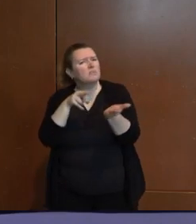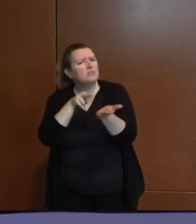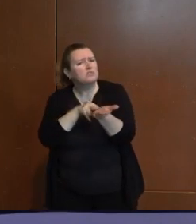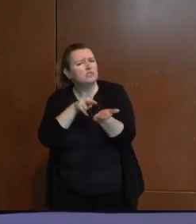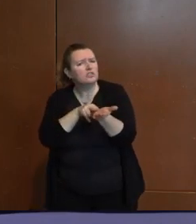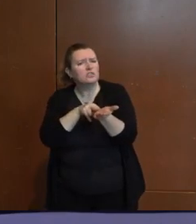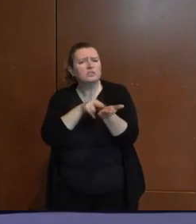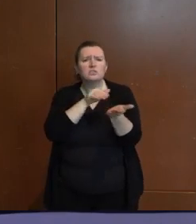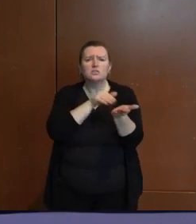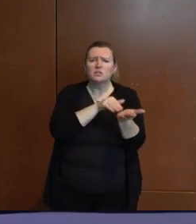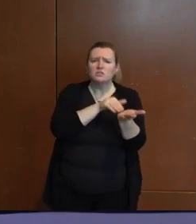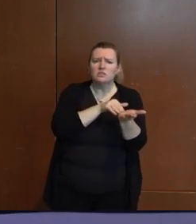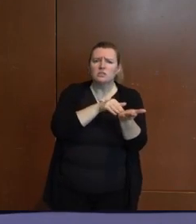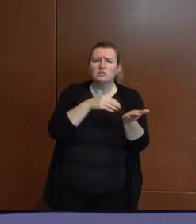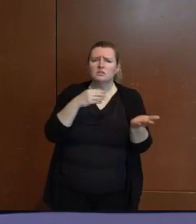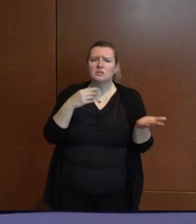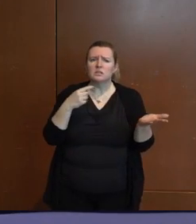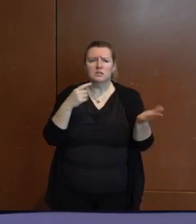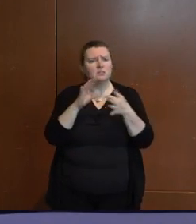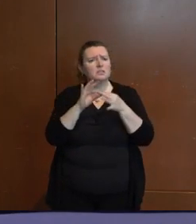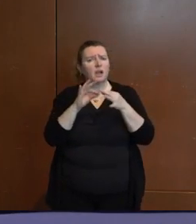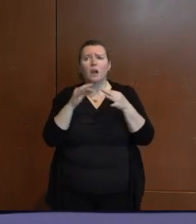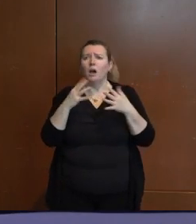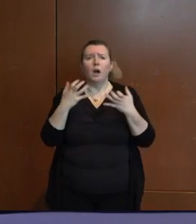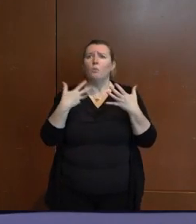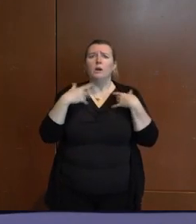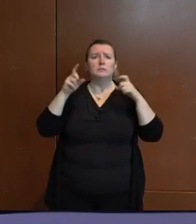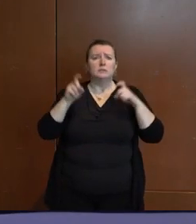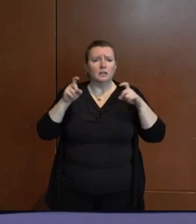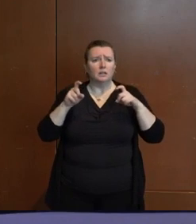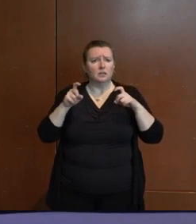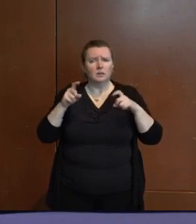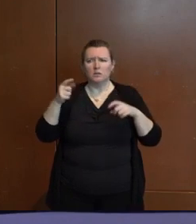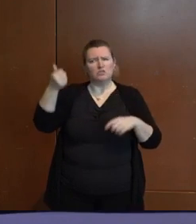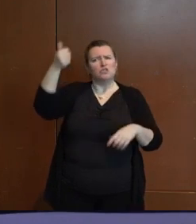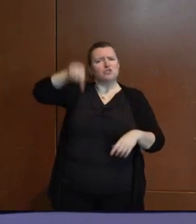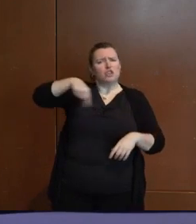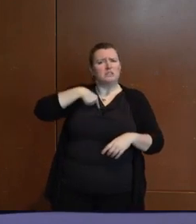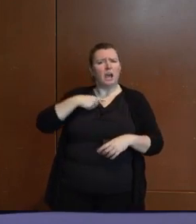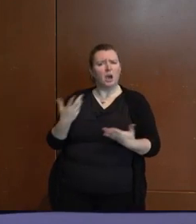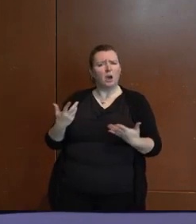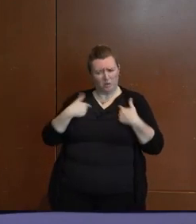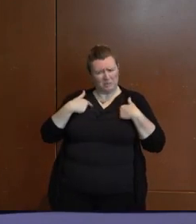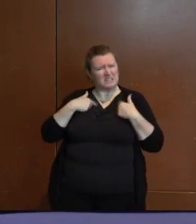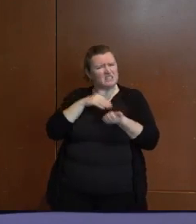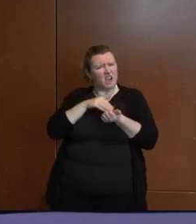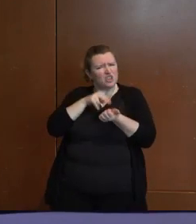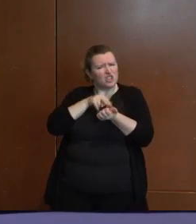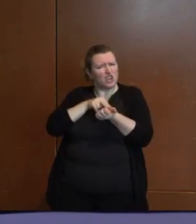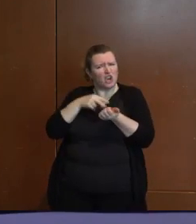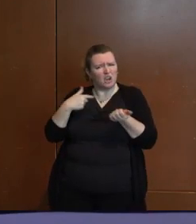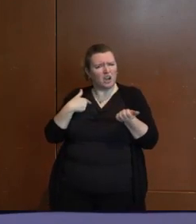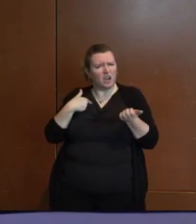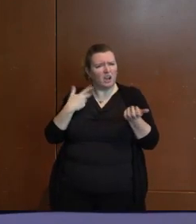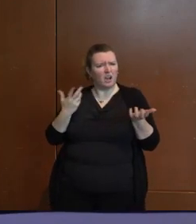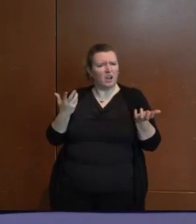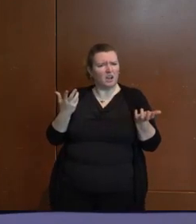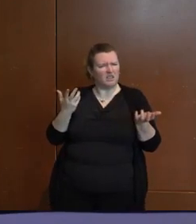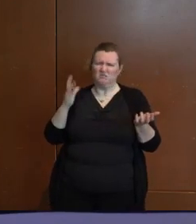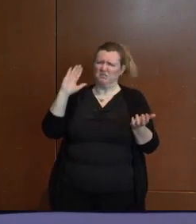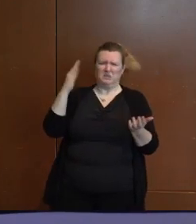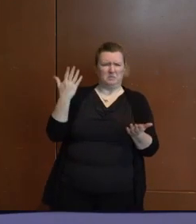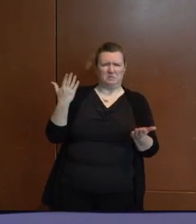they're short on tests. Should hospitals be required to test symptomatic healthcare workers in order to find out if they're likely to spread